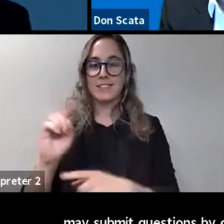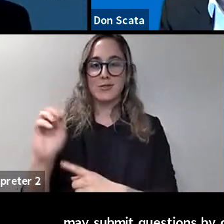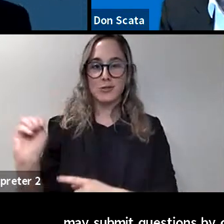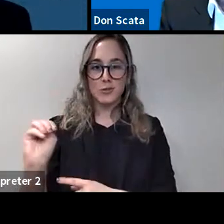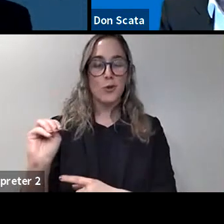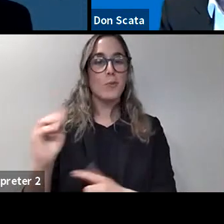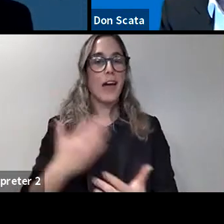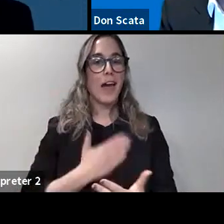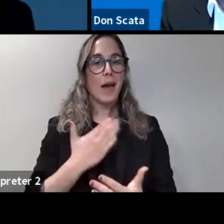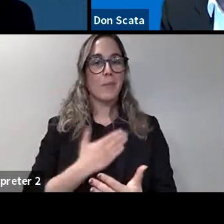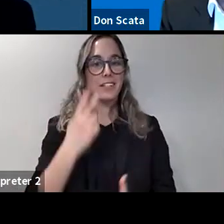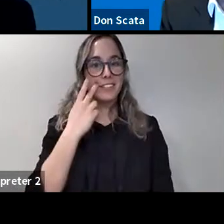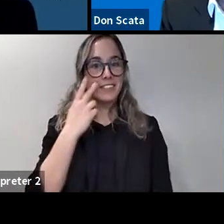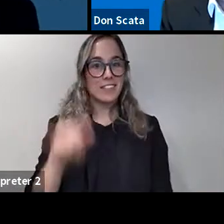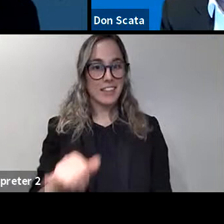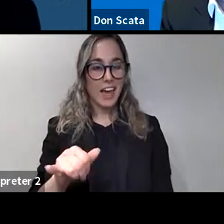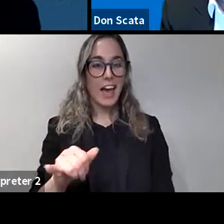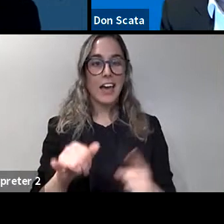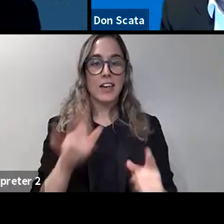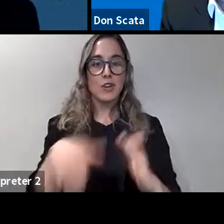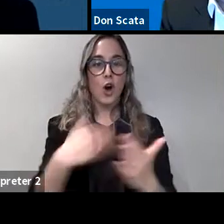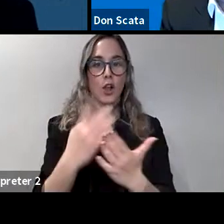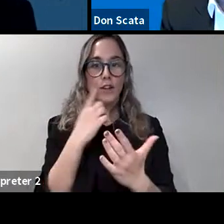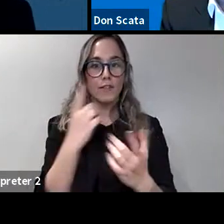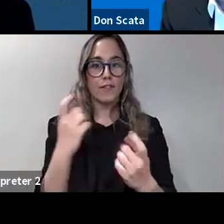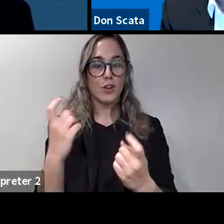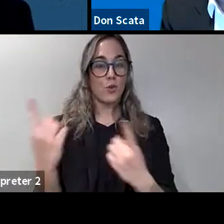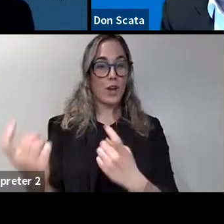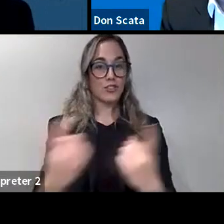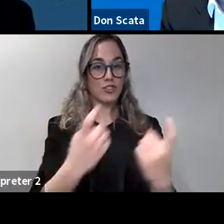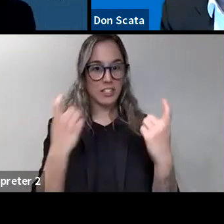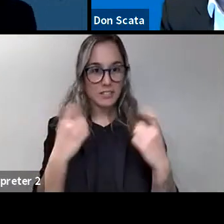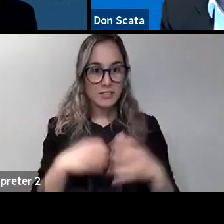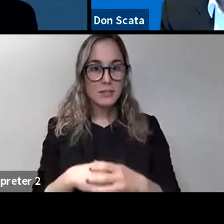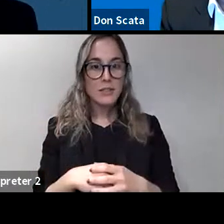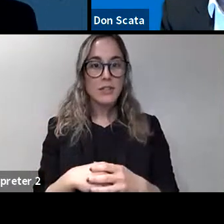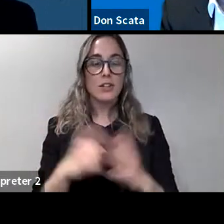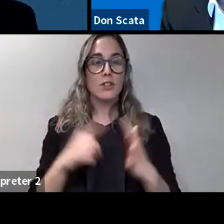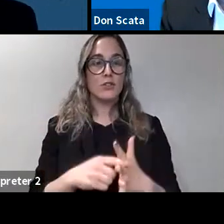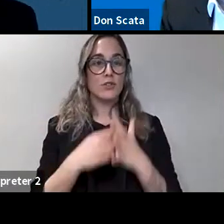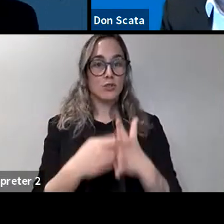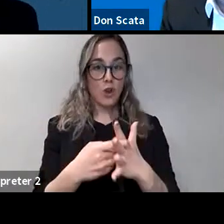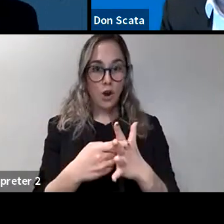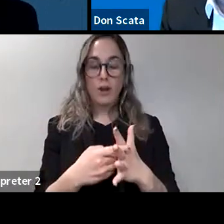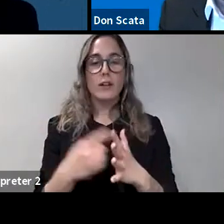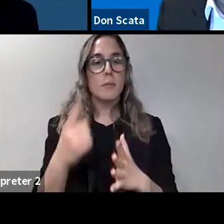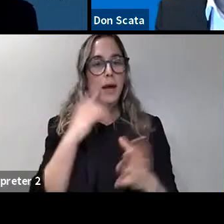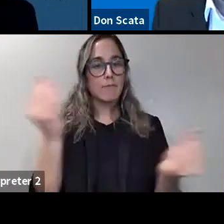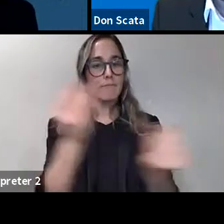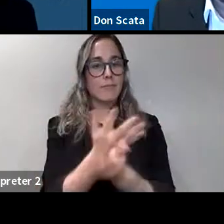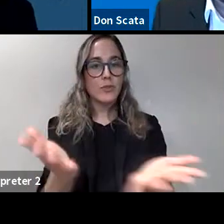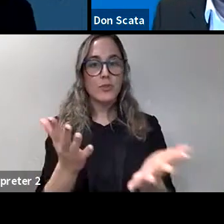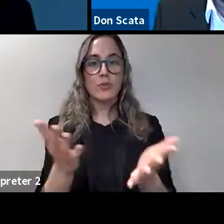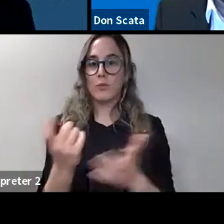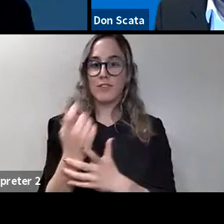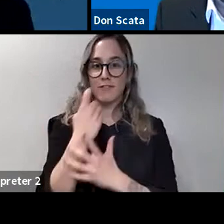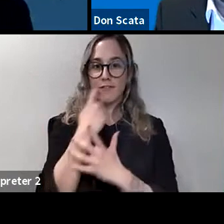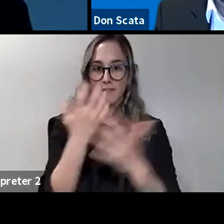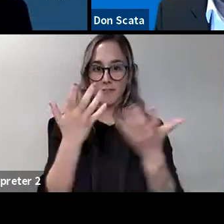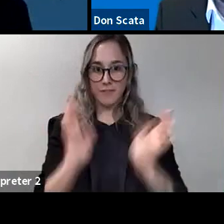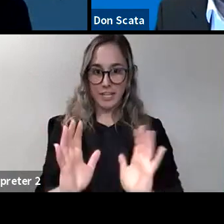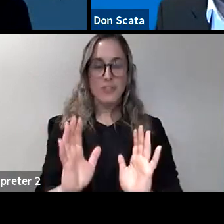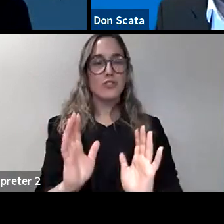that and to see all the questions coming in. I'll start by noting that we've received multiple questions concerning whether the